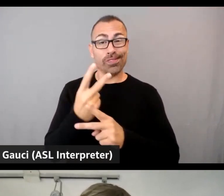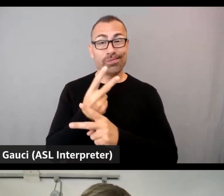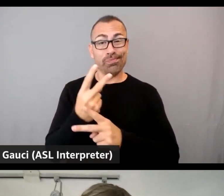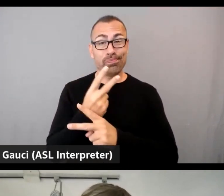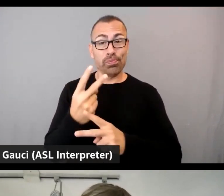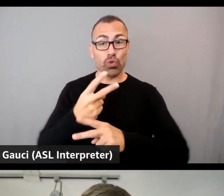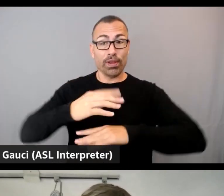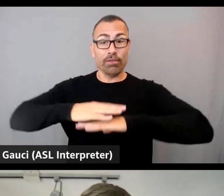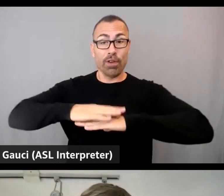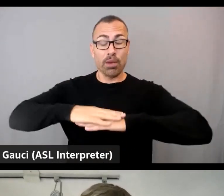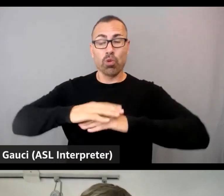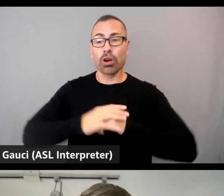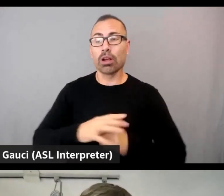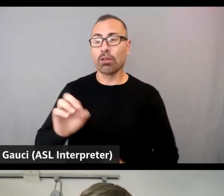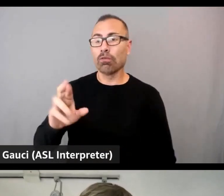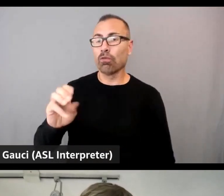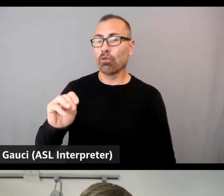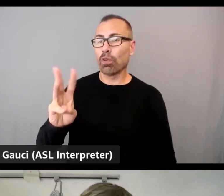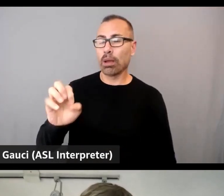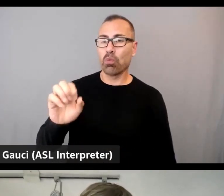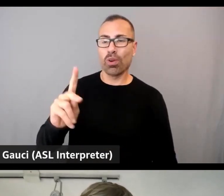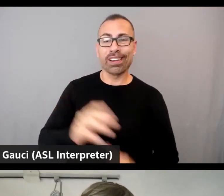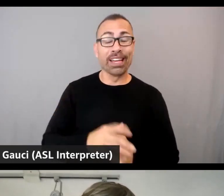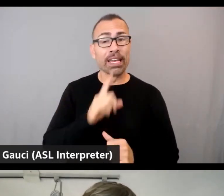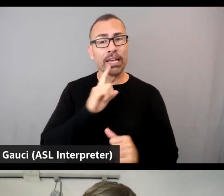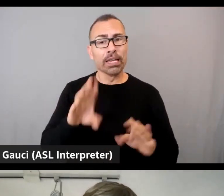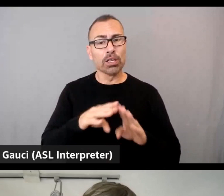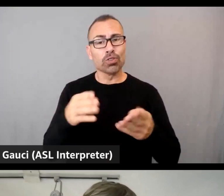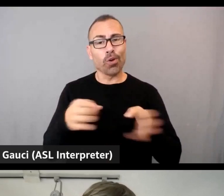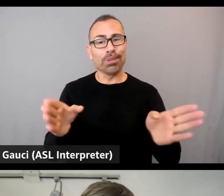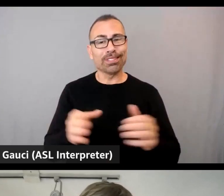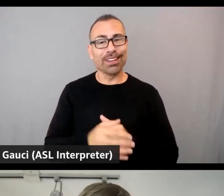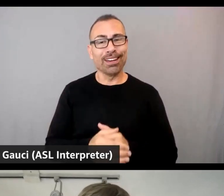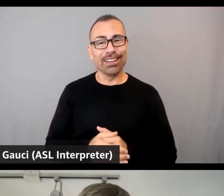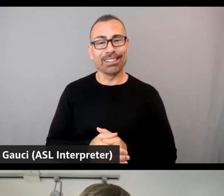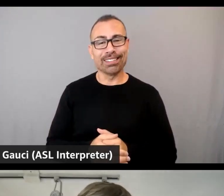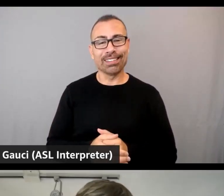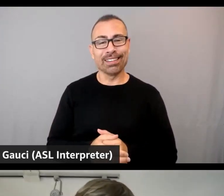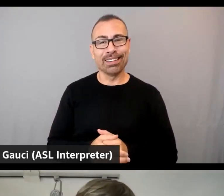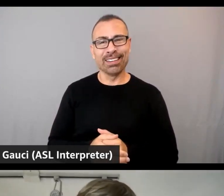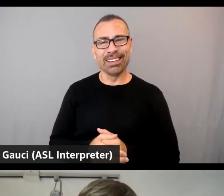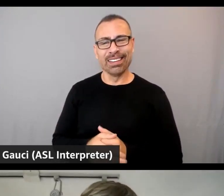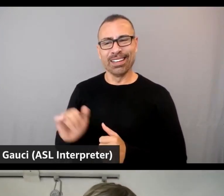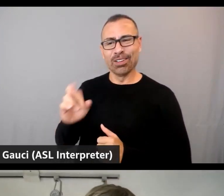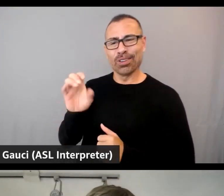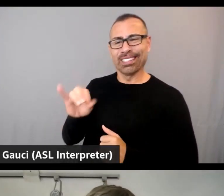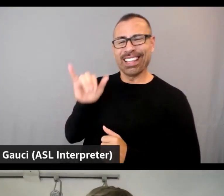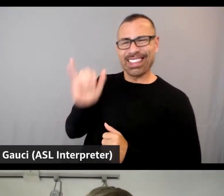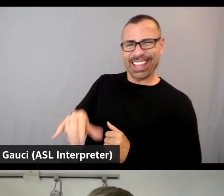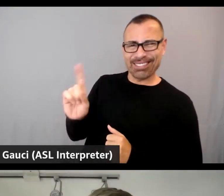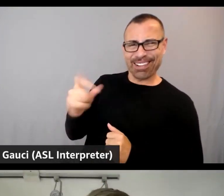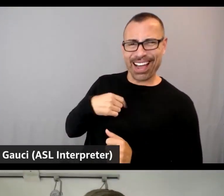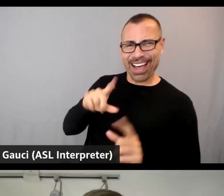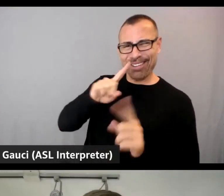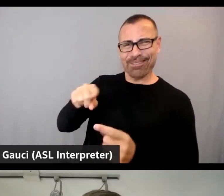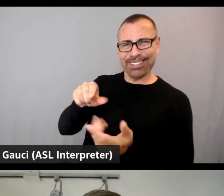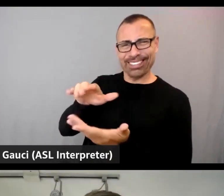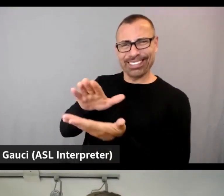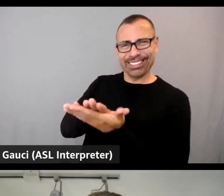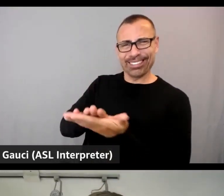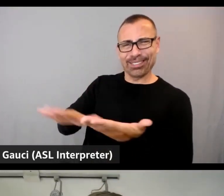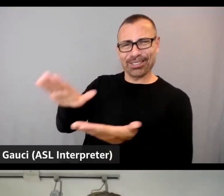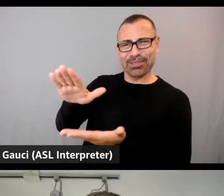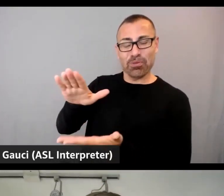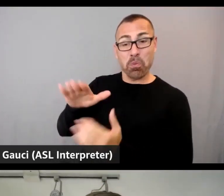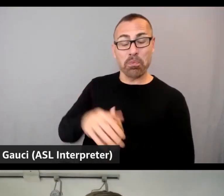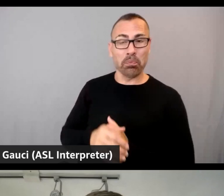Berkeley, and it's an open source framework. That's where I went to school. Whoa. So, which